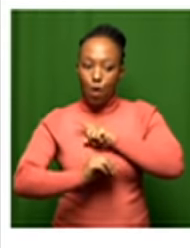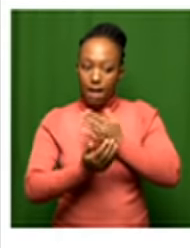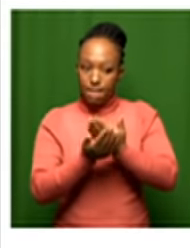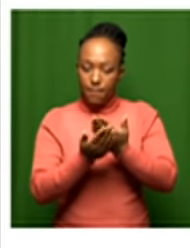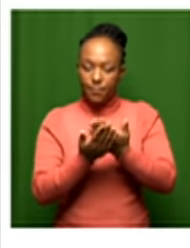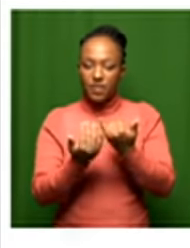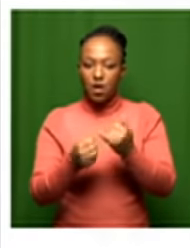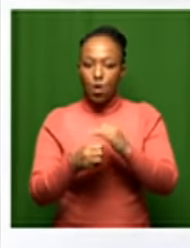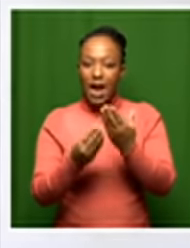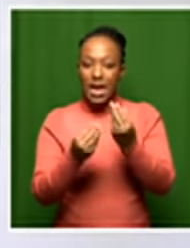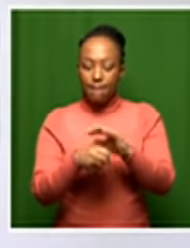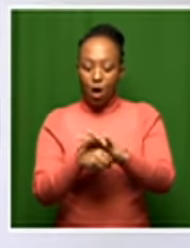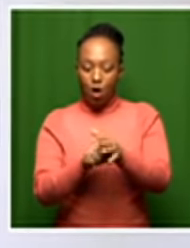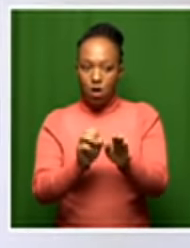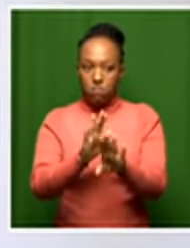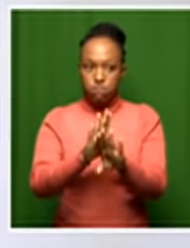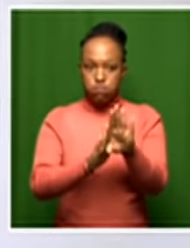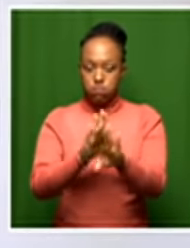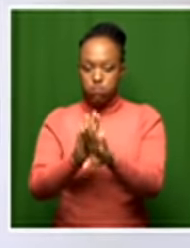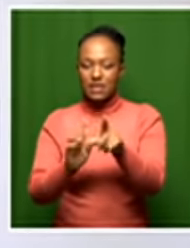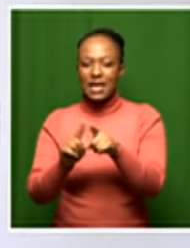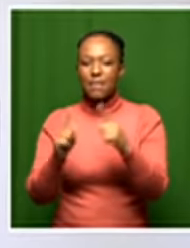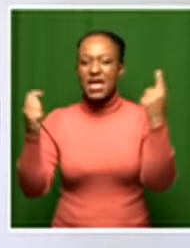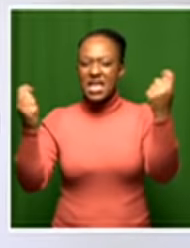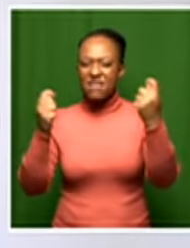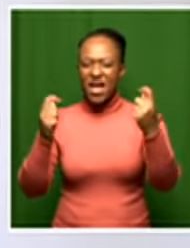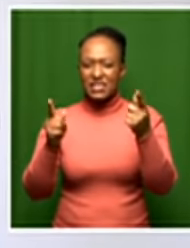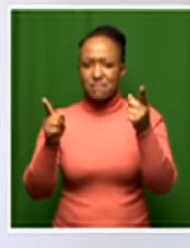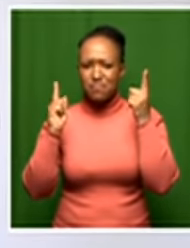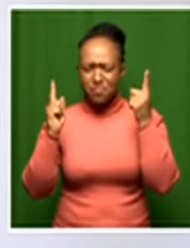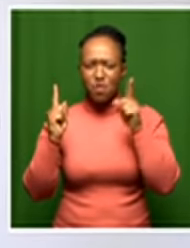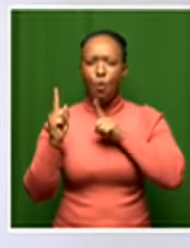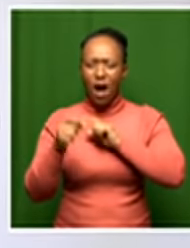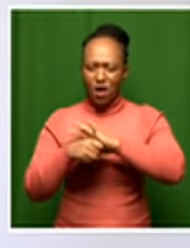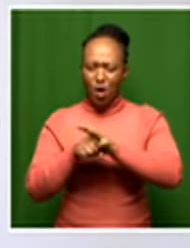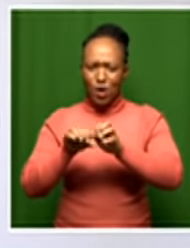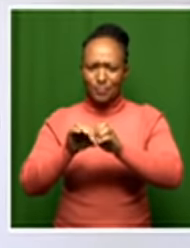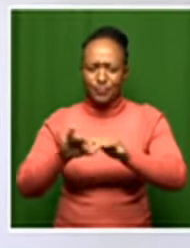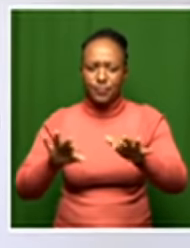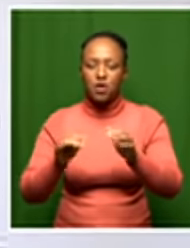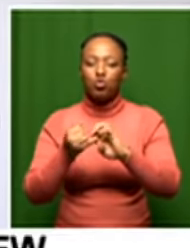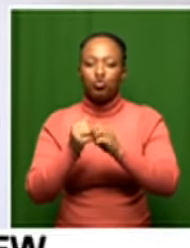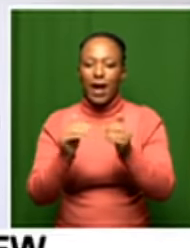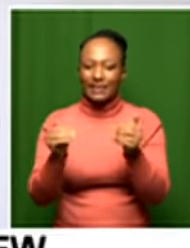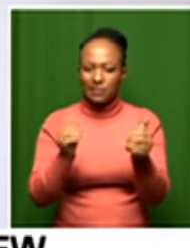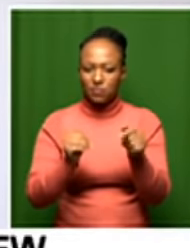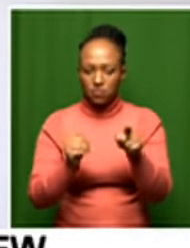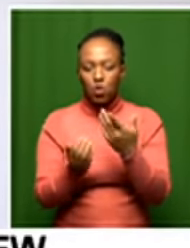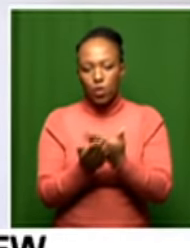possibly seeing cluster outbreaks and super spreader events, try and minimize those more quickly, we really could go a long